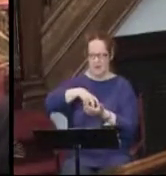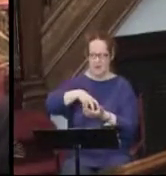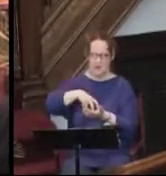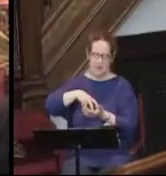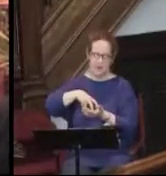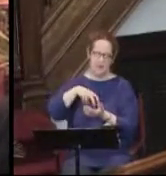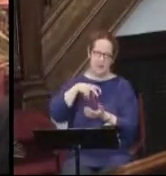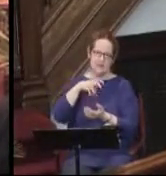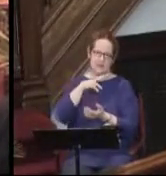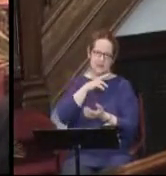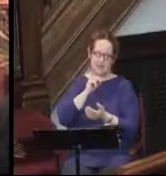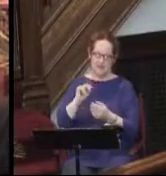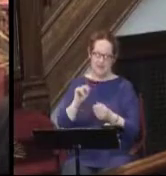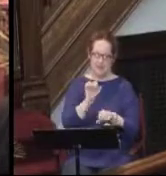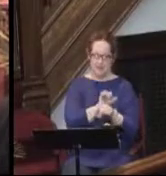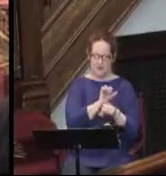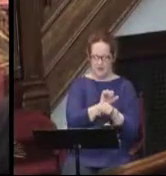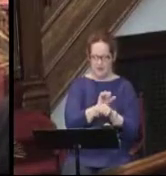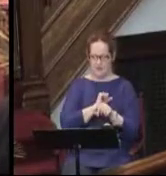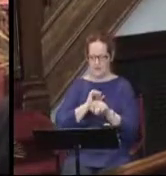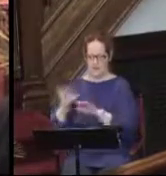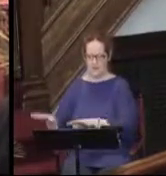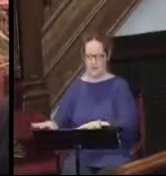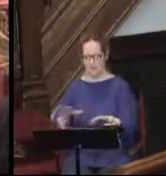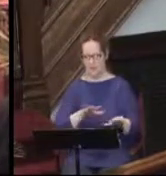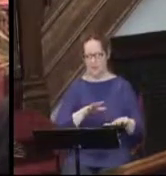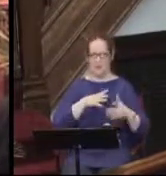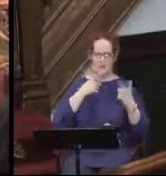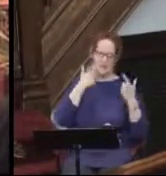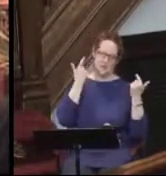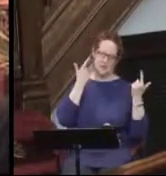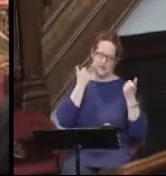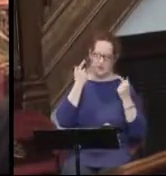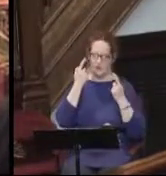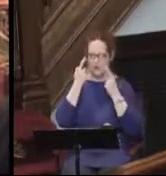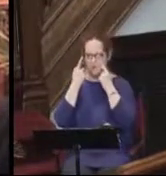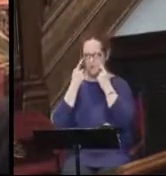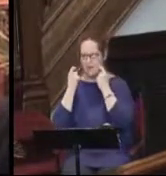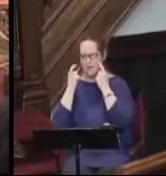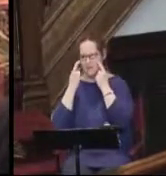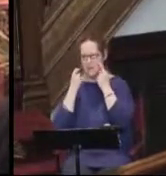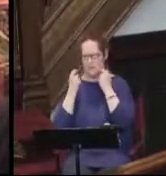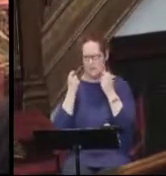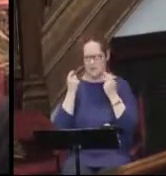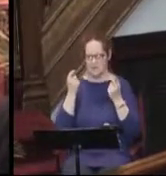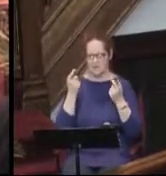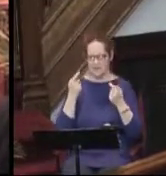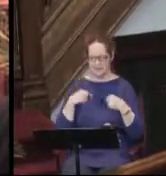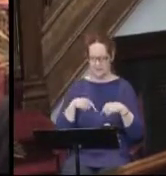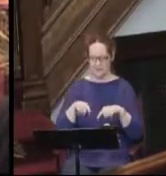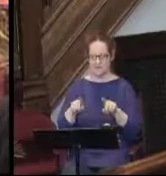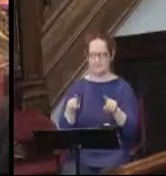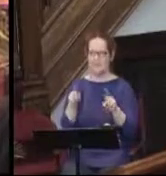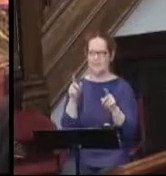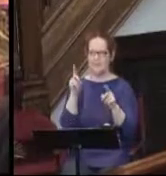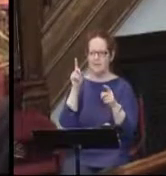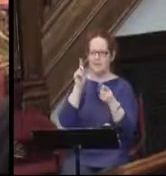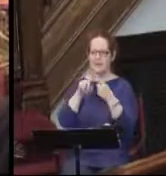down and in your rising up, in your labor, in your leisure, in your laughter, and in your